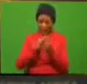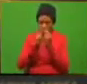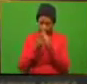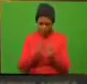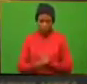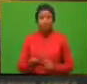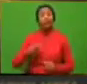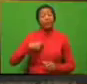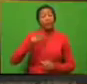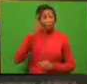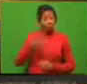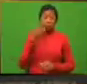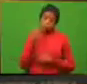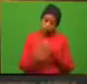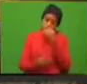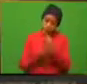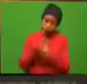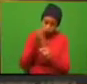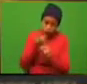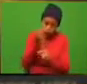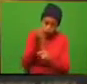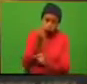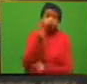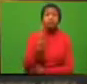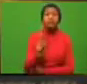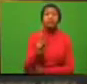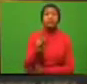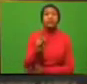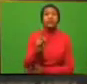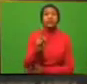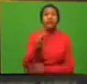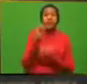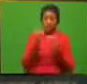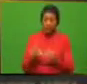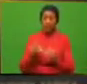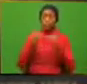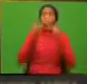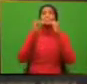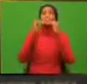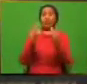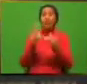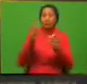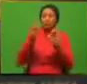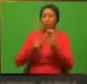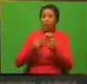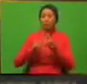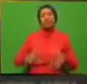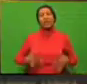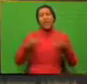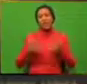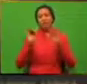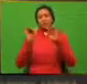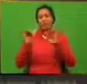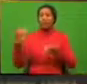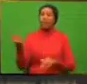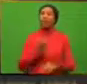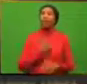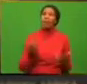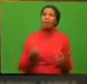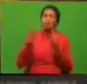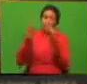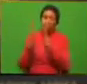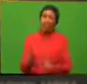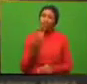We will continue to fight for the improvement of the quality of the life of our people,